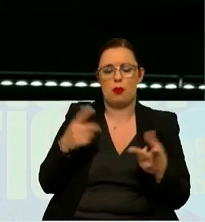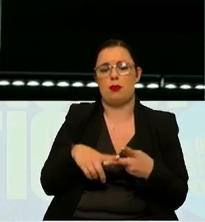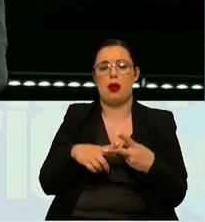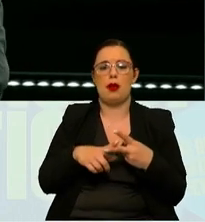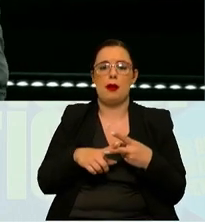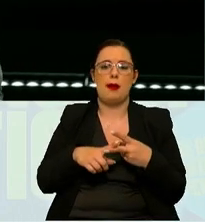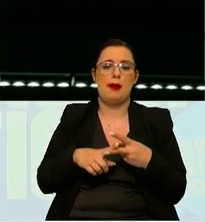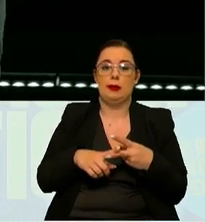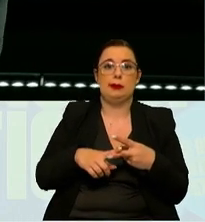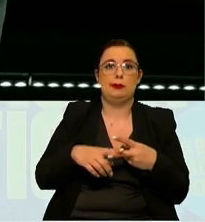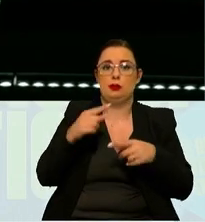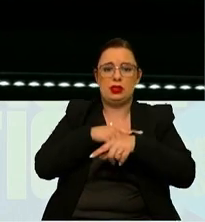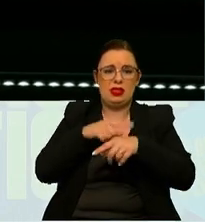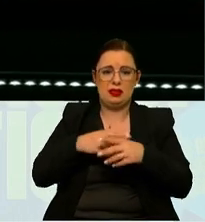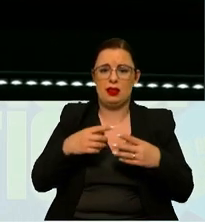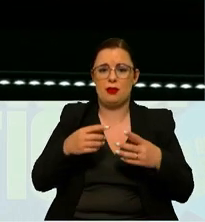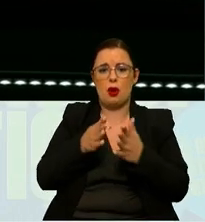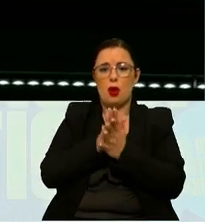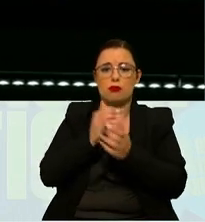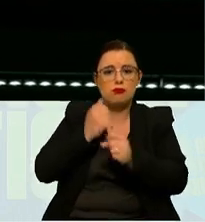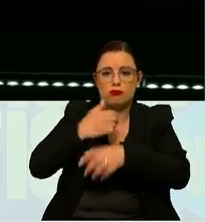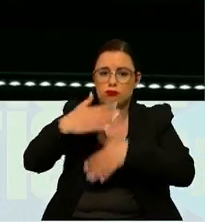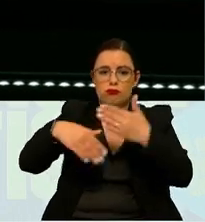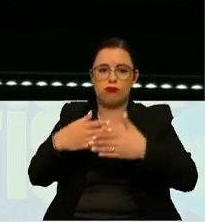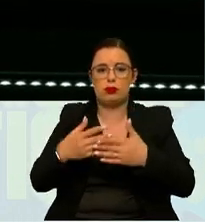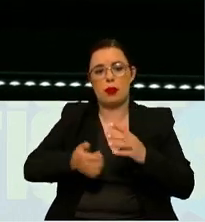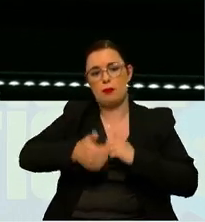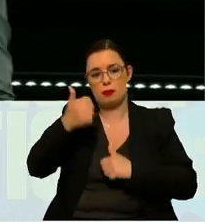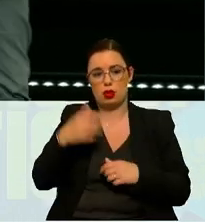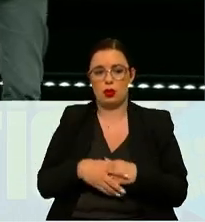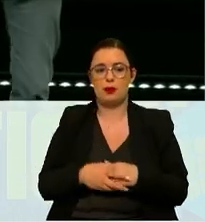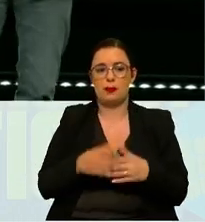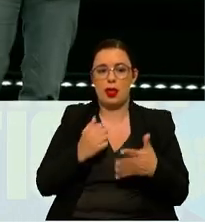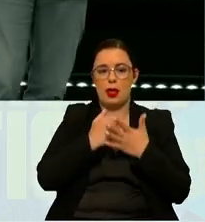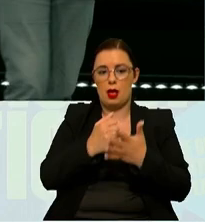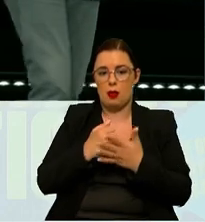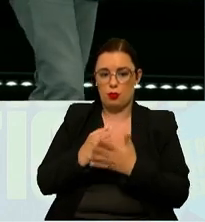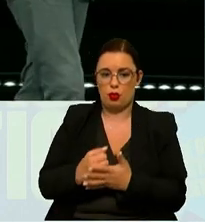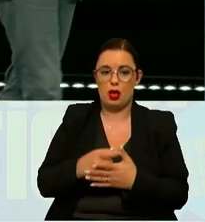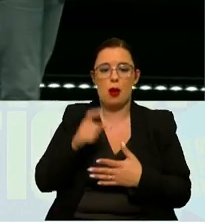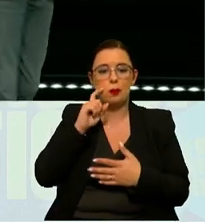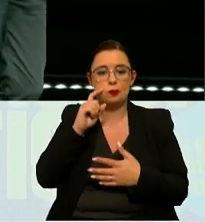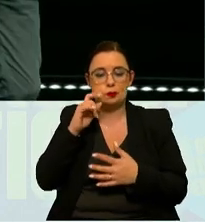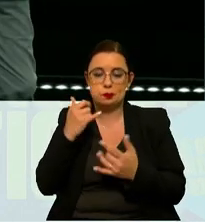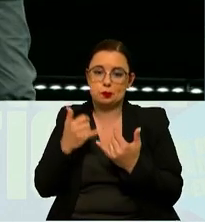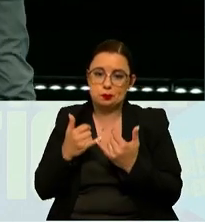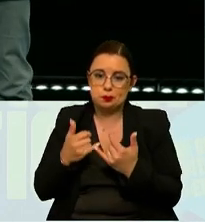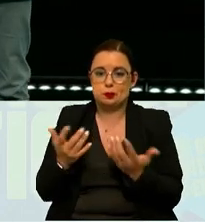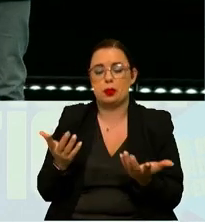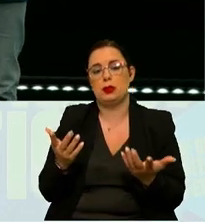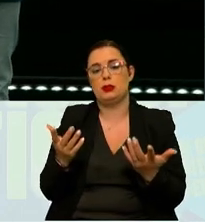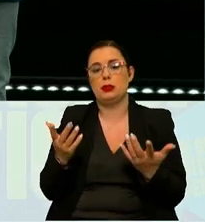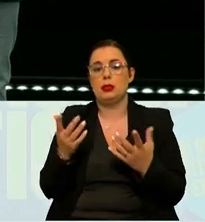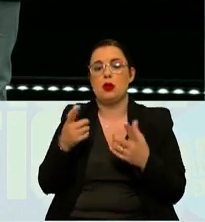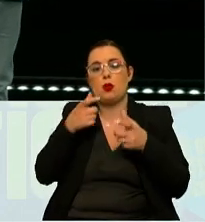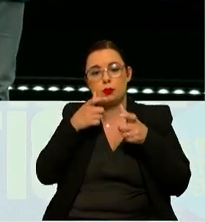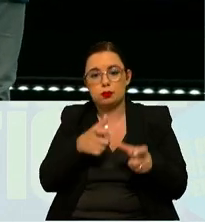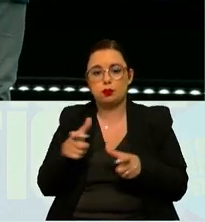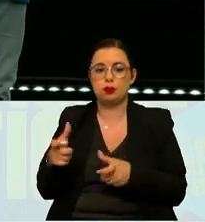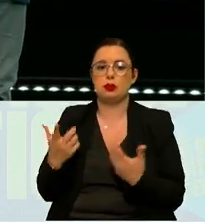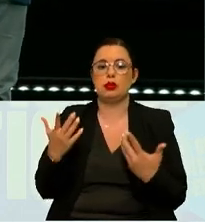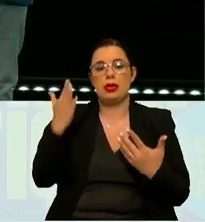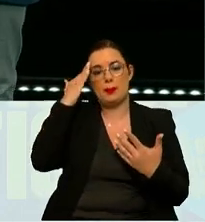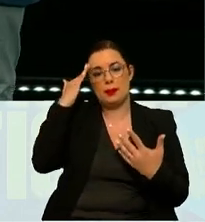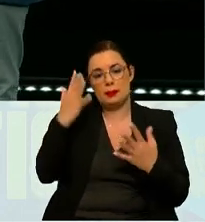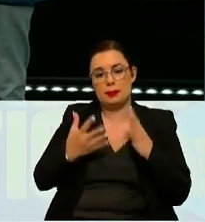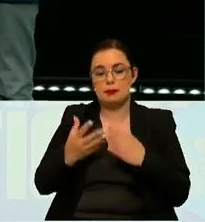millions of gallons of fuel in optimizing the routes, in supporting them in preventing risks and multiplying with orders of magnitude more